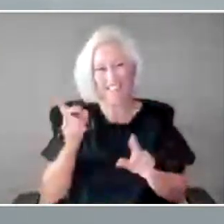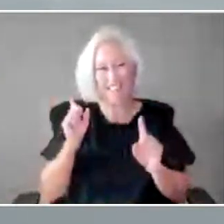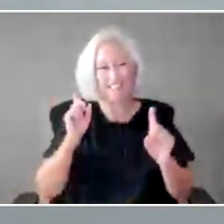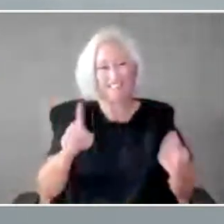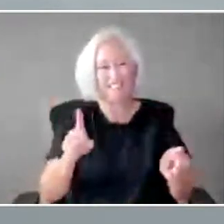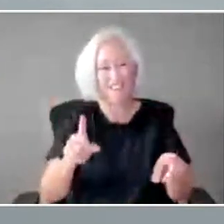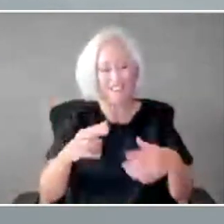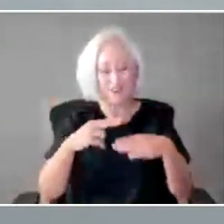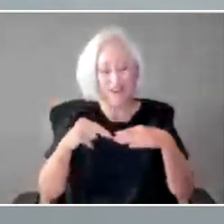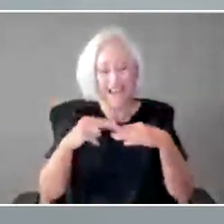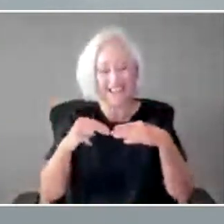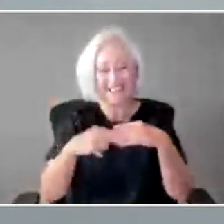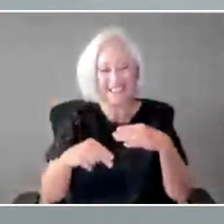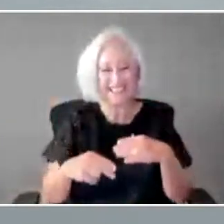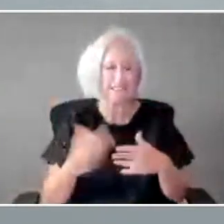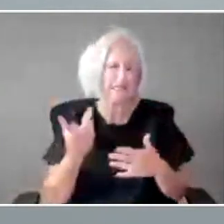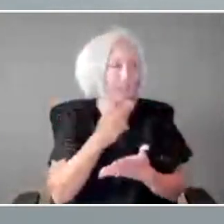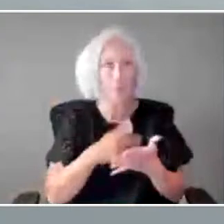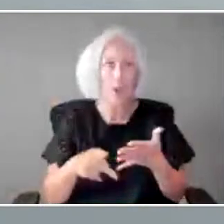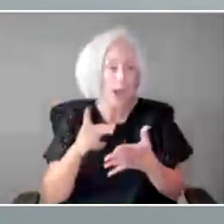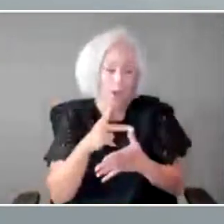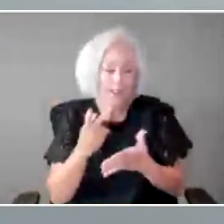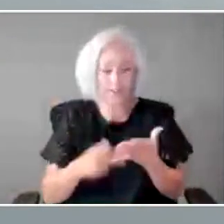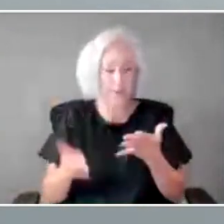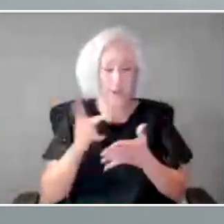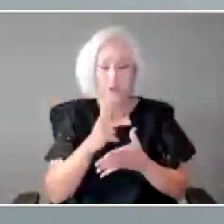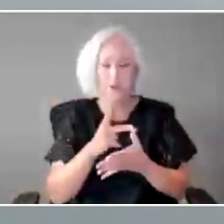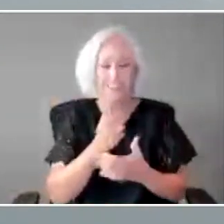mean, priorities, Tracey, priorities, right? I love this.